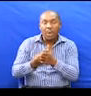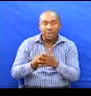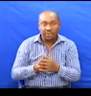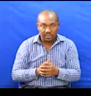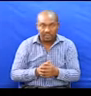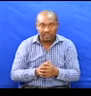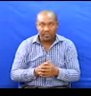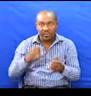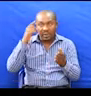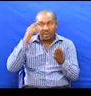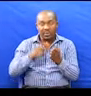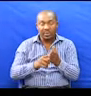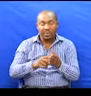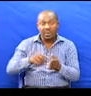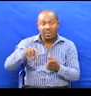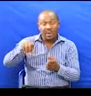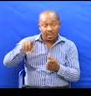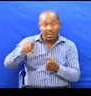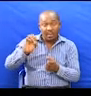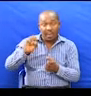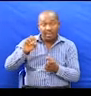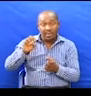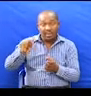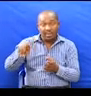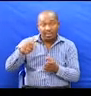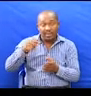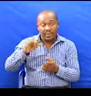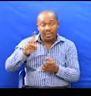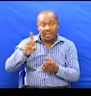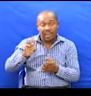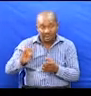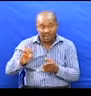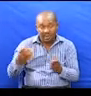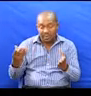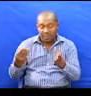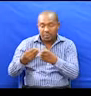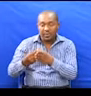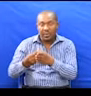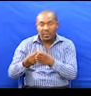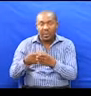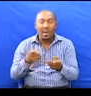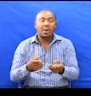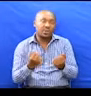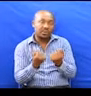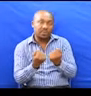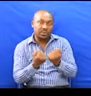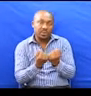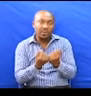that enables these amino acids to unite together, to bond together, so they can form what?